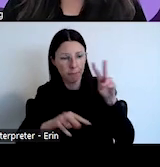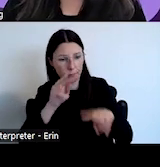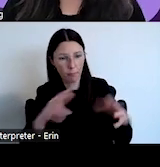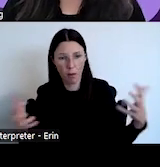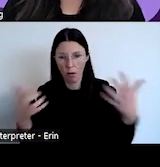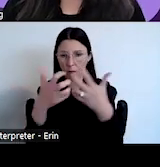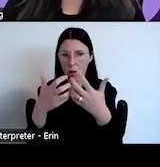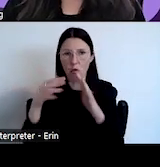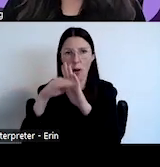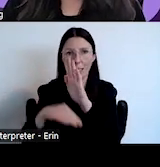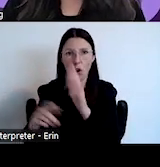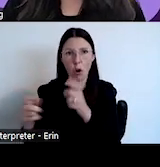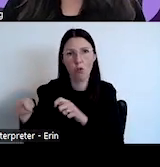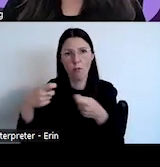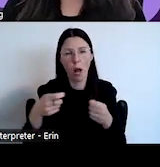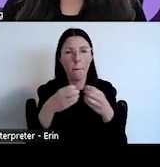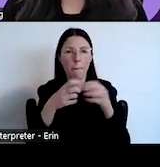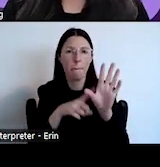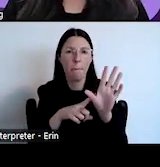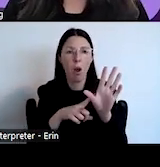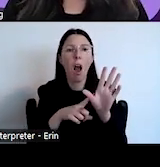criteria provided by Creative Australia.